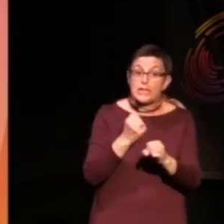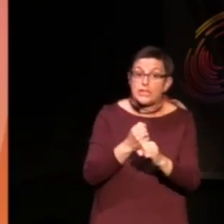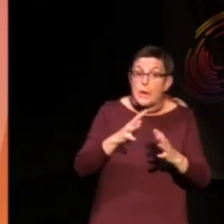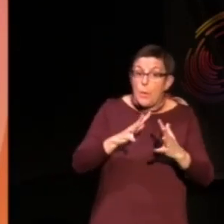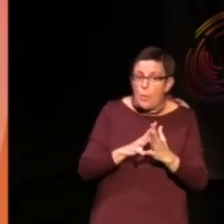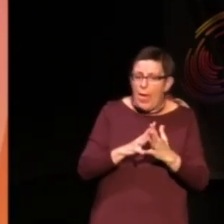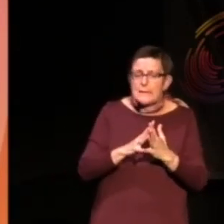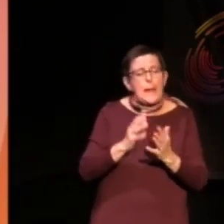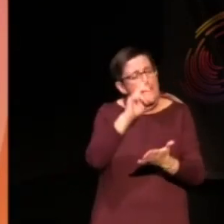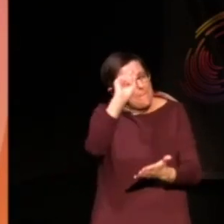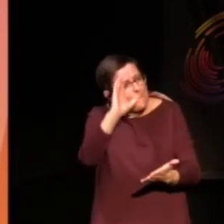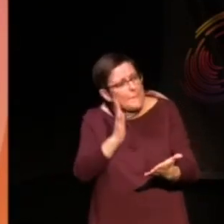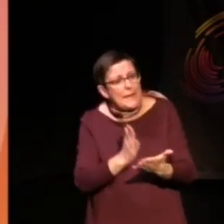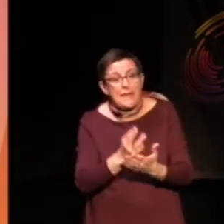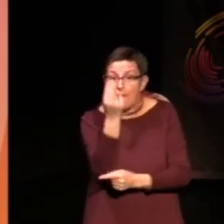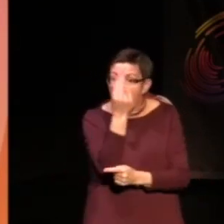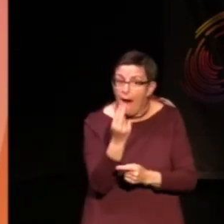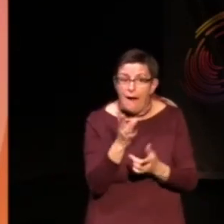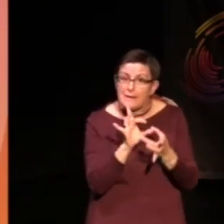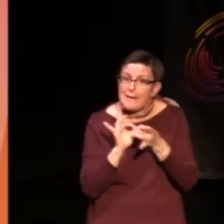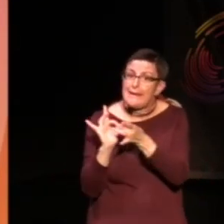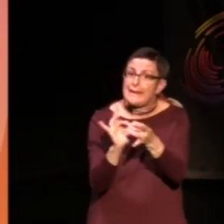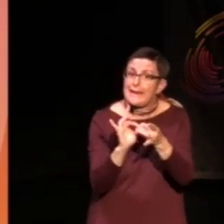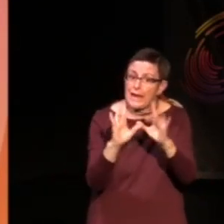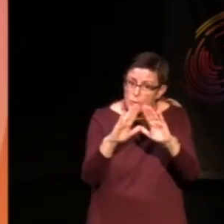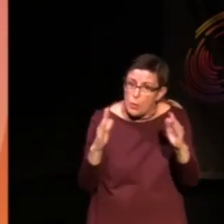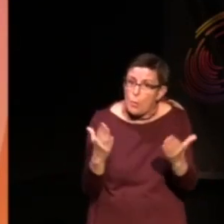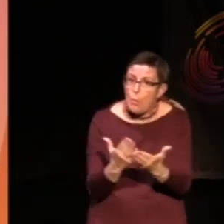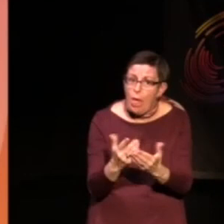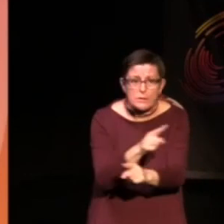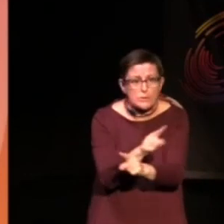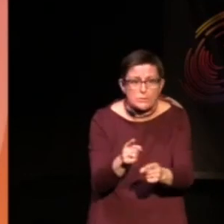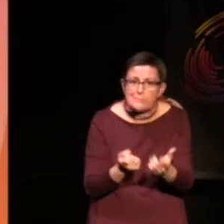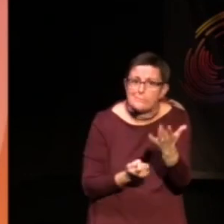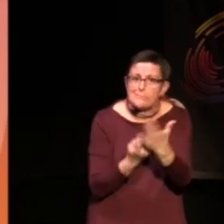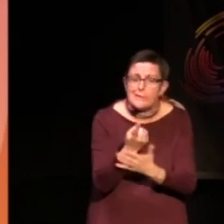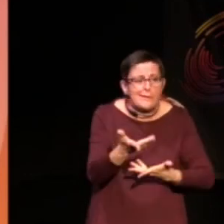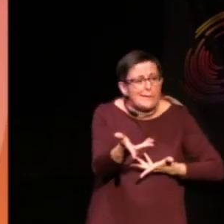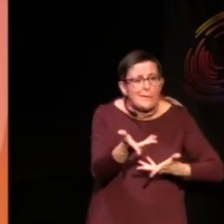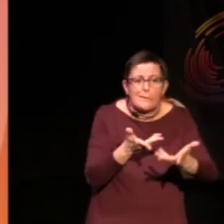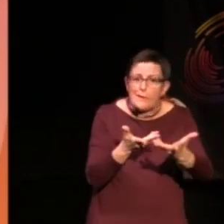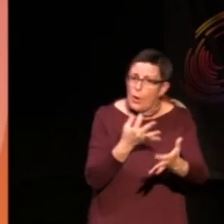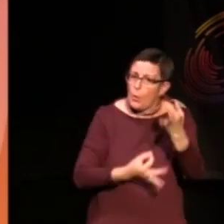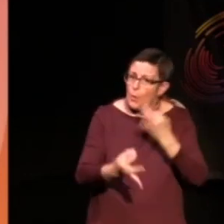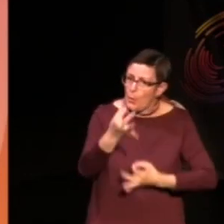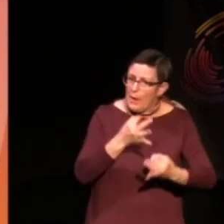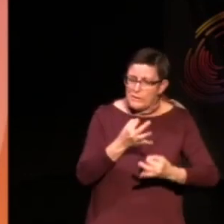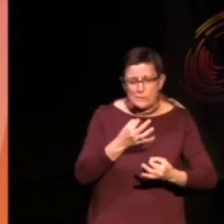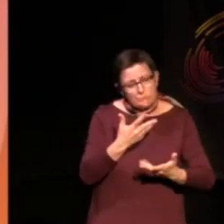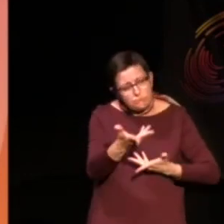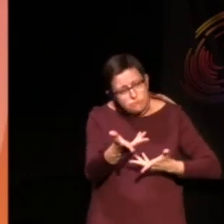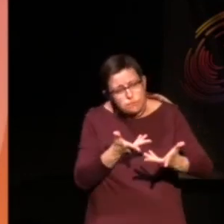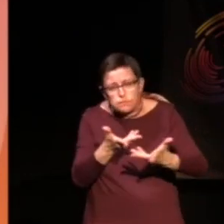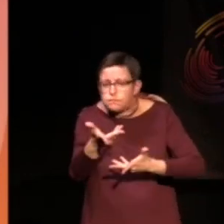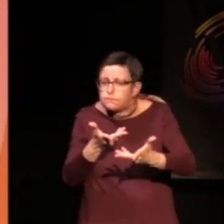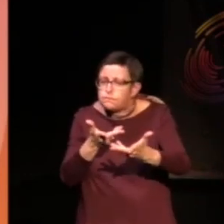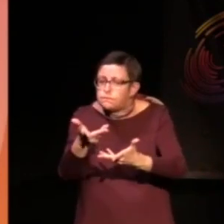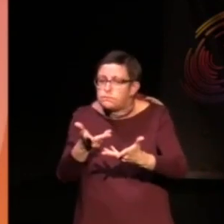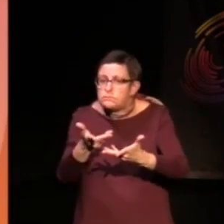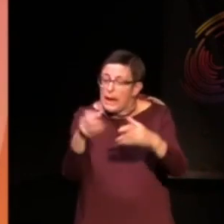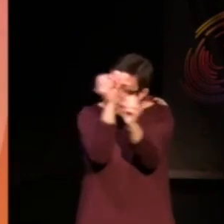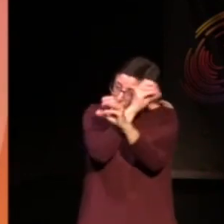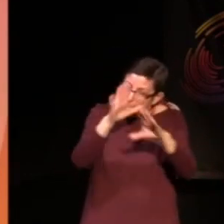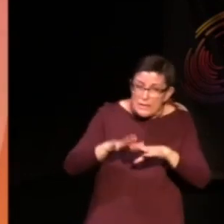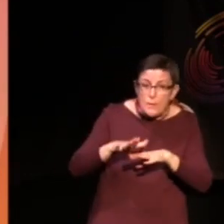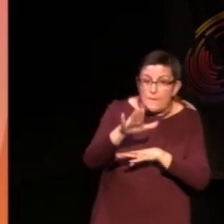that engaged with the world and dared to ask questions, including difficult questions. He imagined a future